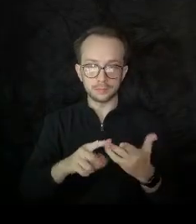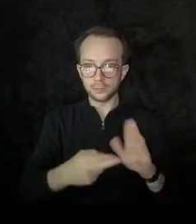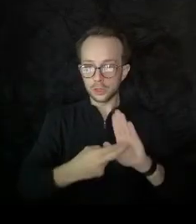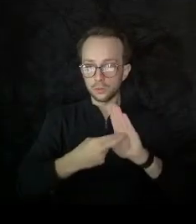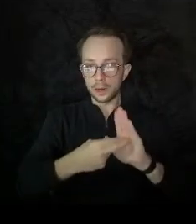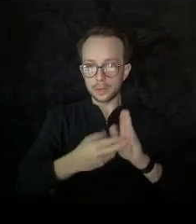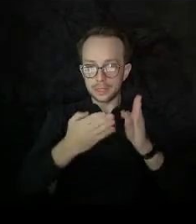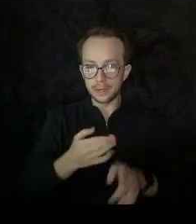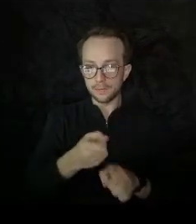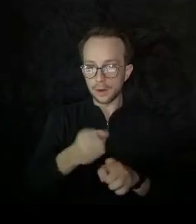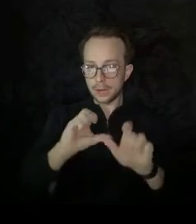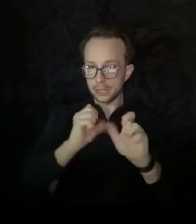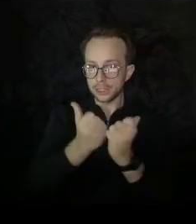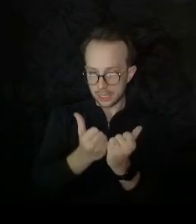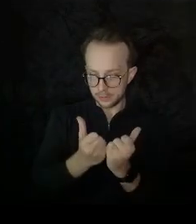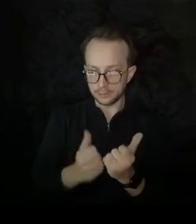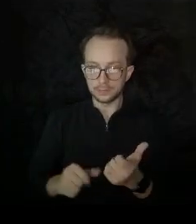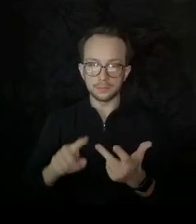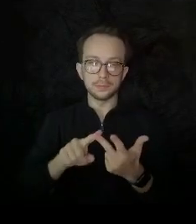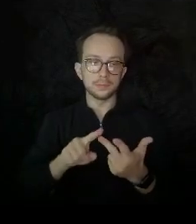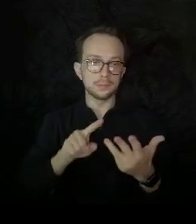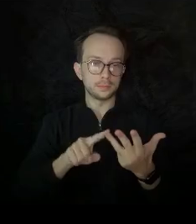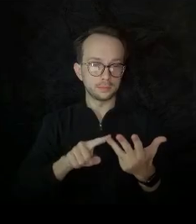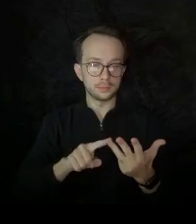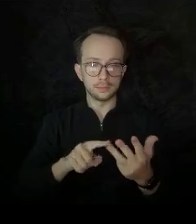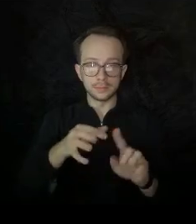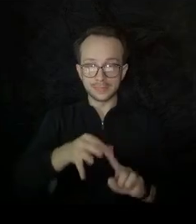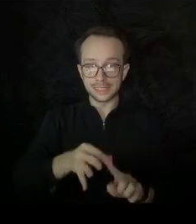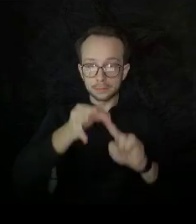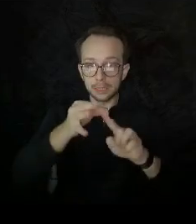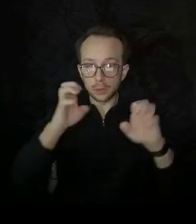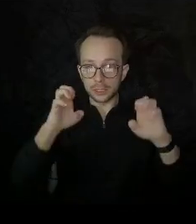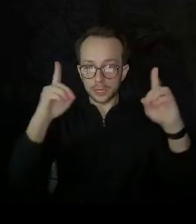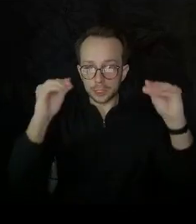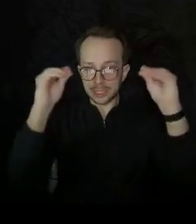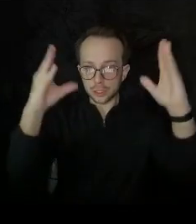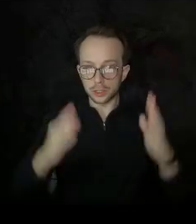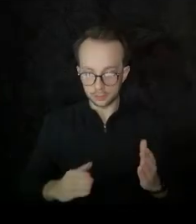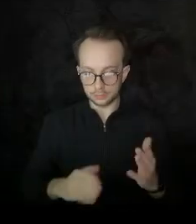representative of agency, special education teacher,